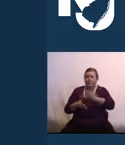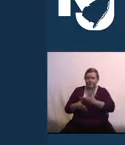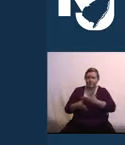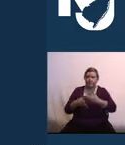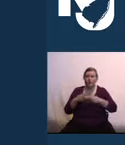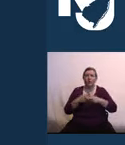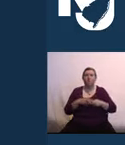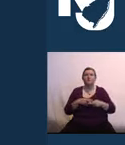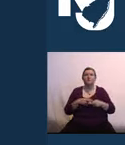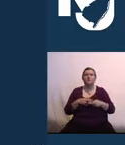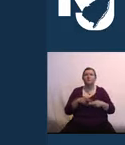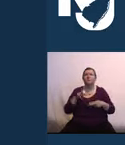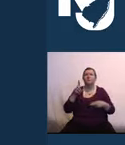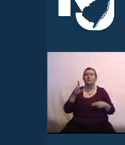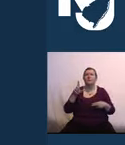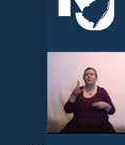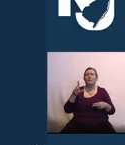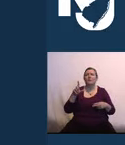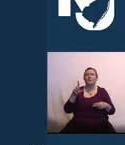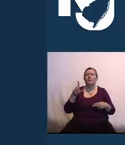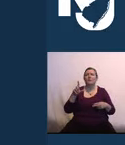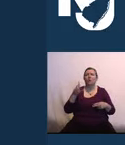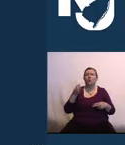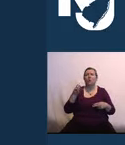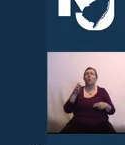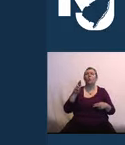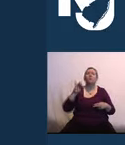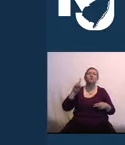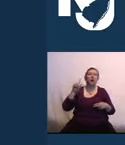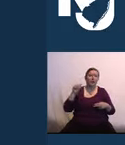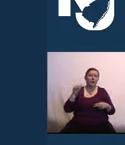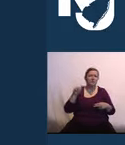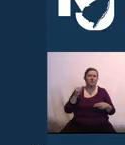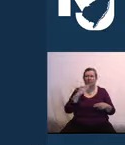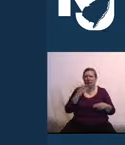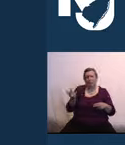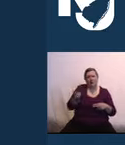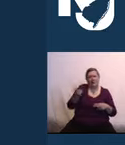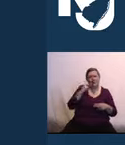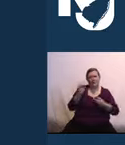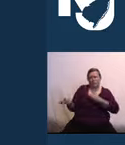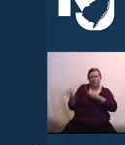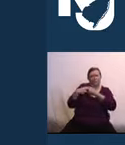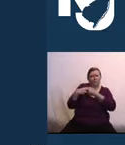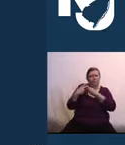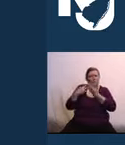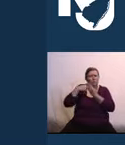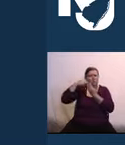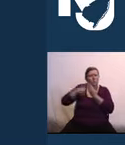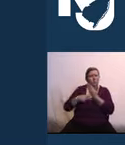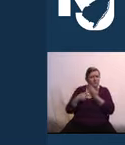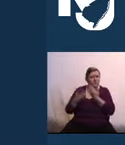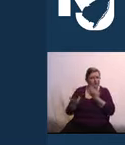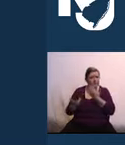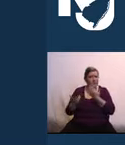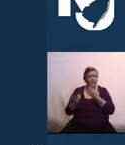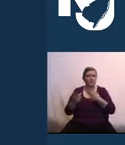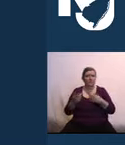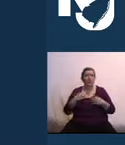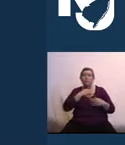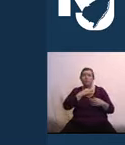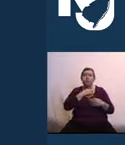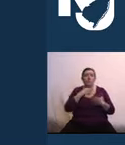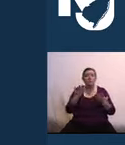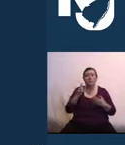being part of this innovative program. This is just one new way we're going to get New Jersey working again. Check them out, by the way,